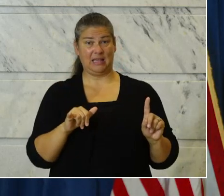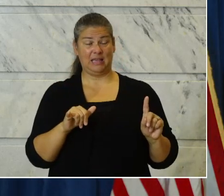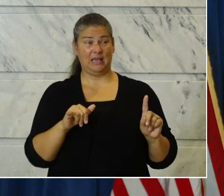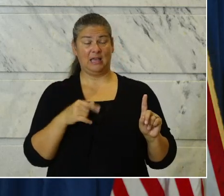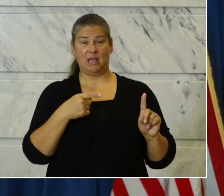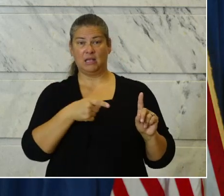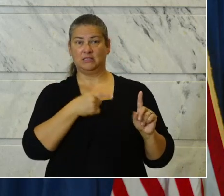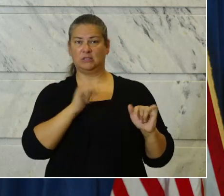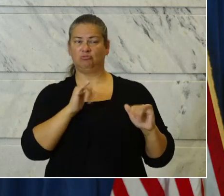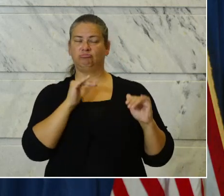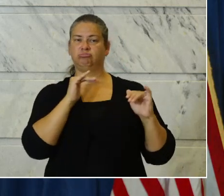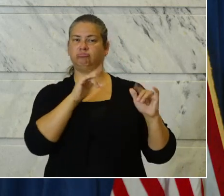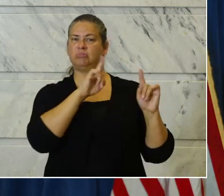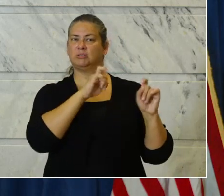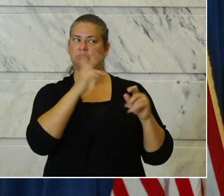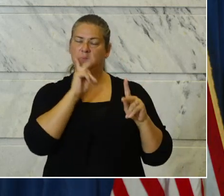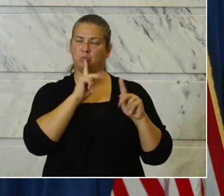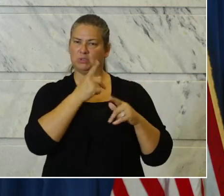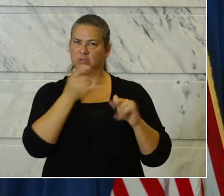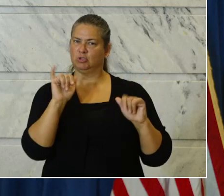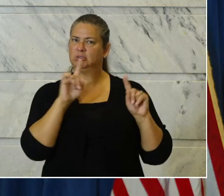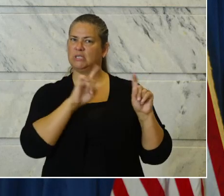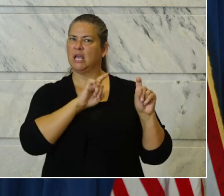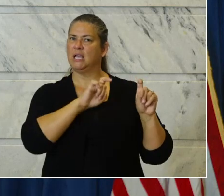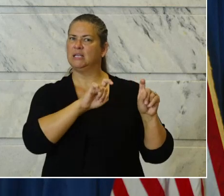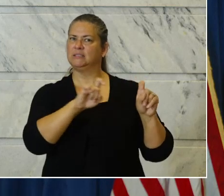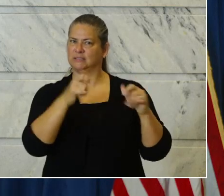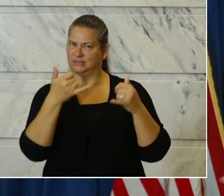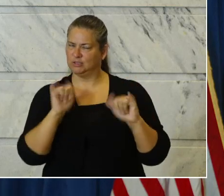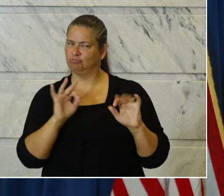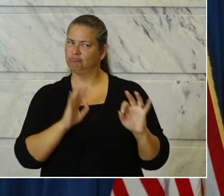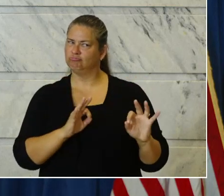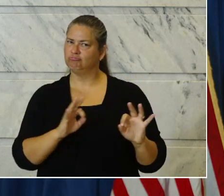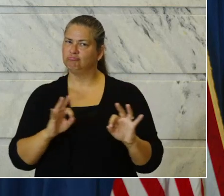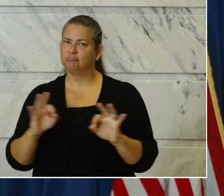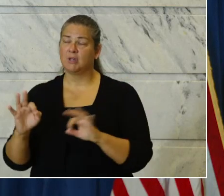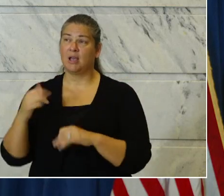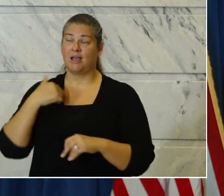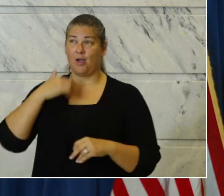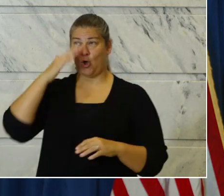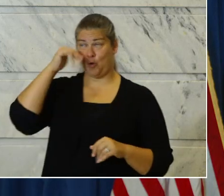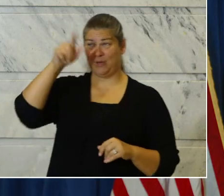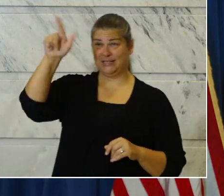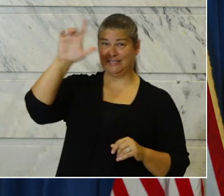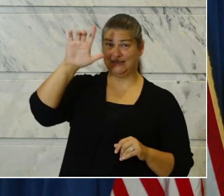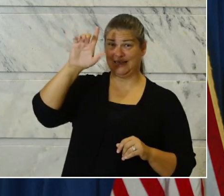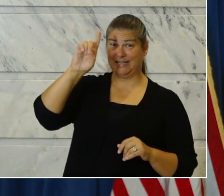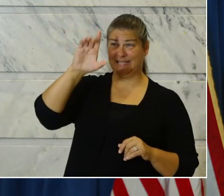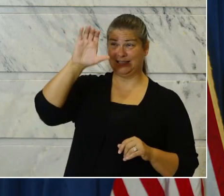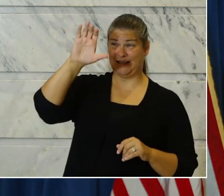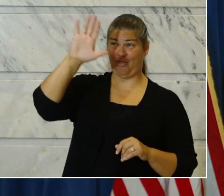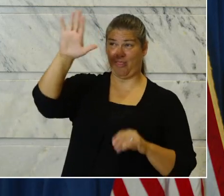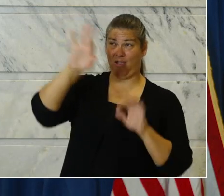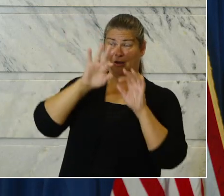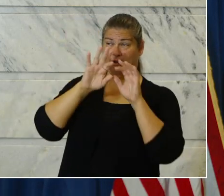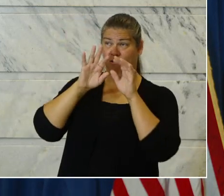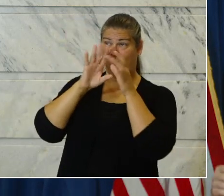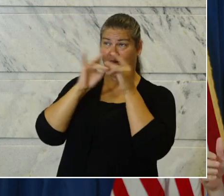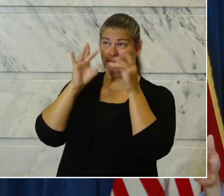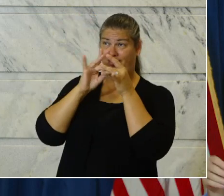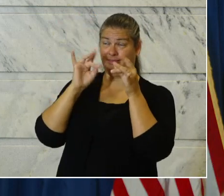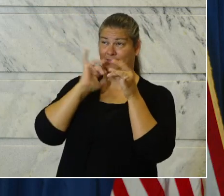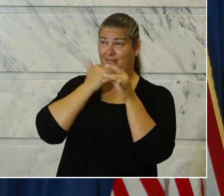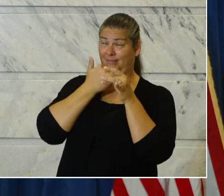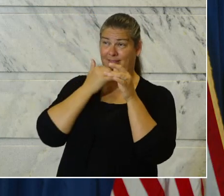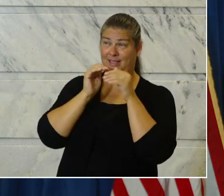testing. So people are doing a good job on that, and I hope the CDC's misguidance doesn't harm us in